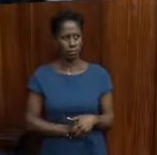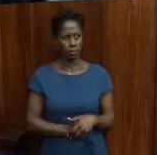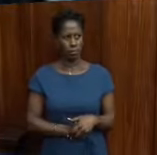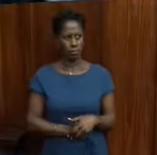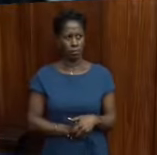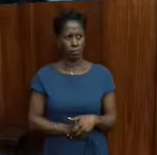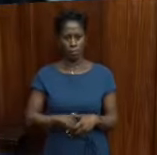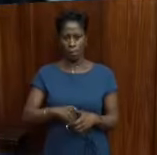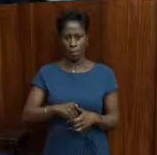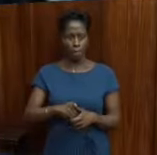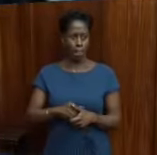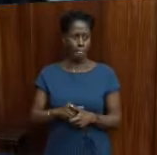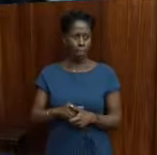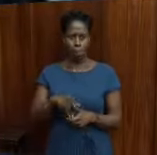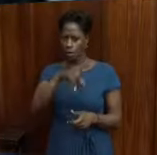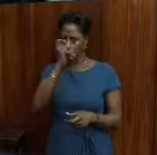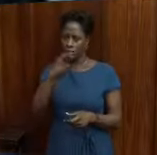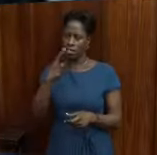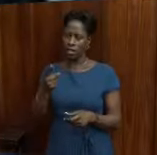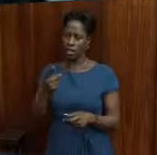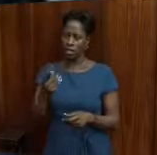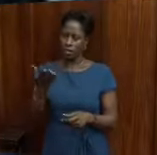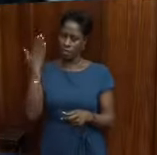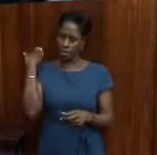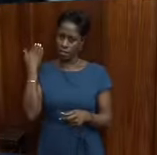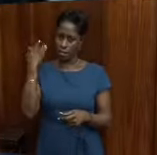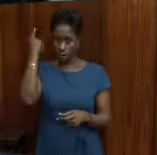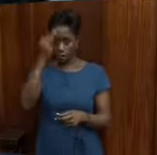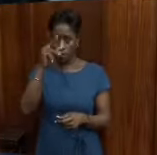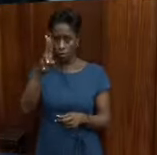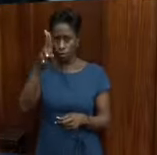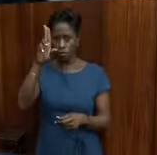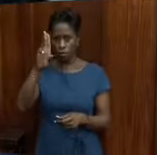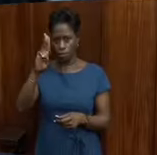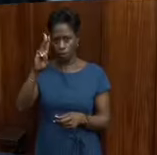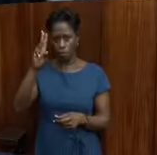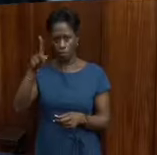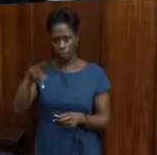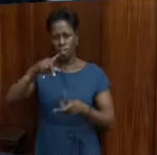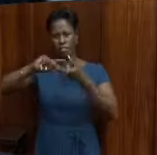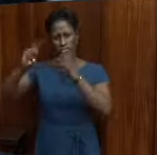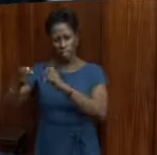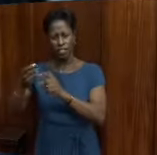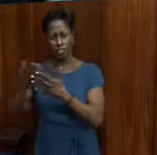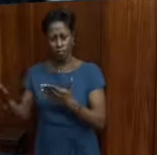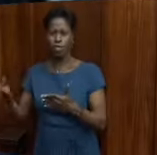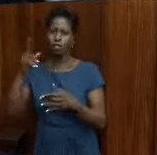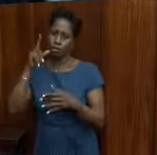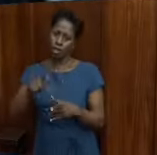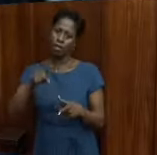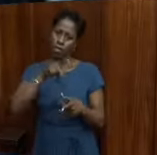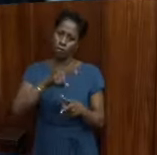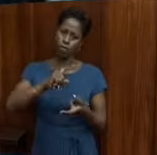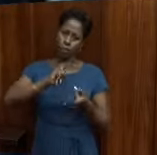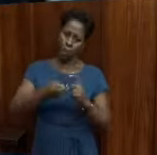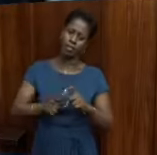previous administration. As a consequence of the changes, we are already witnessing a significant increase in receipts from the